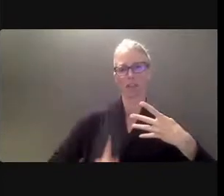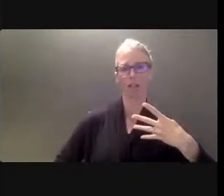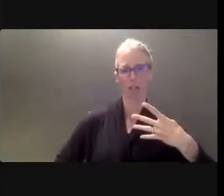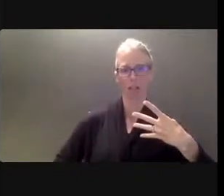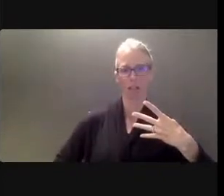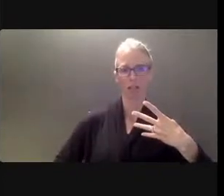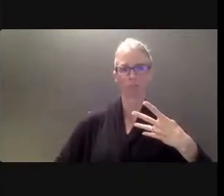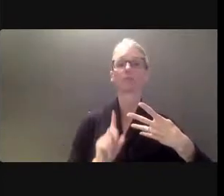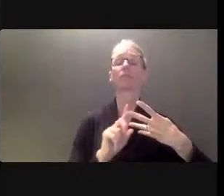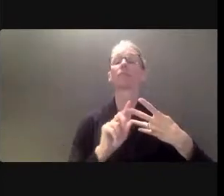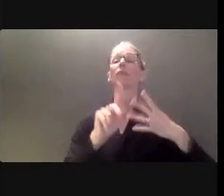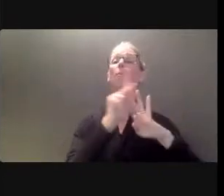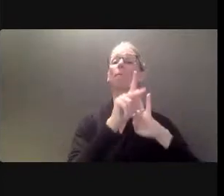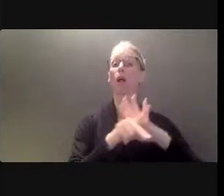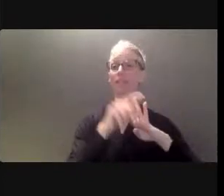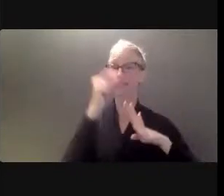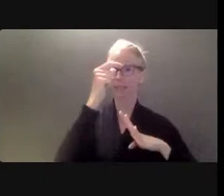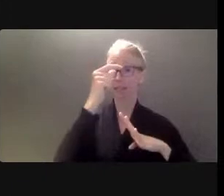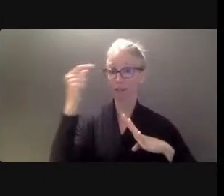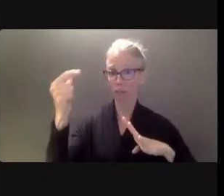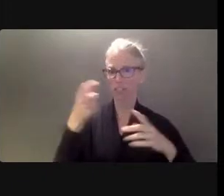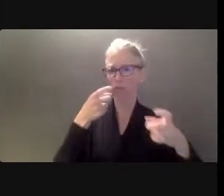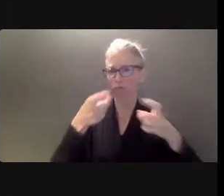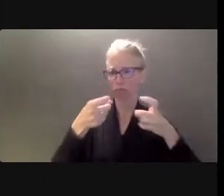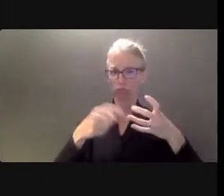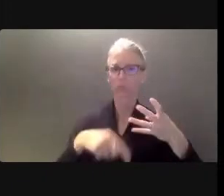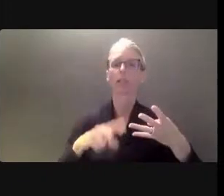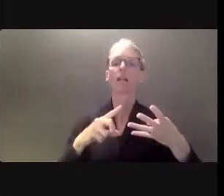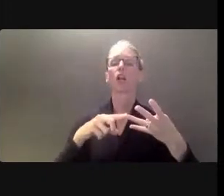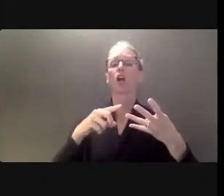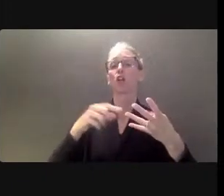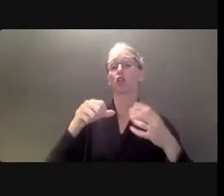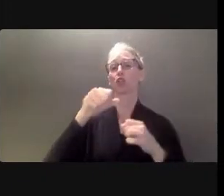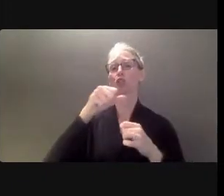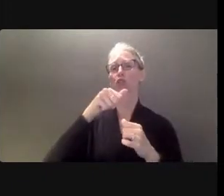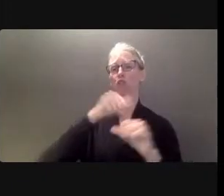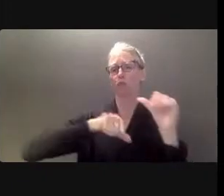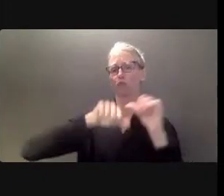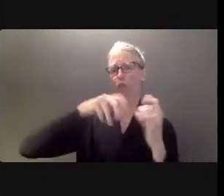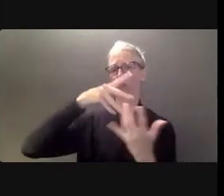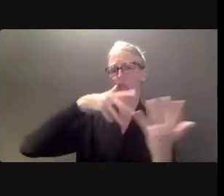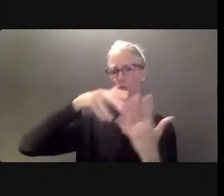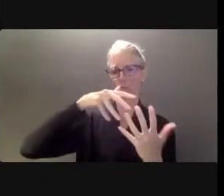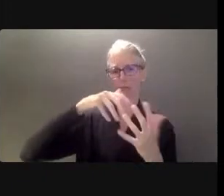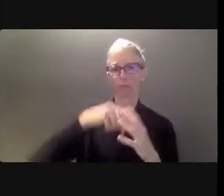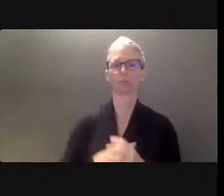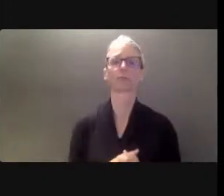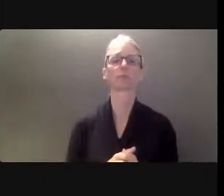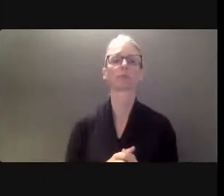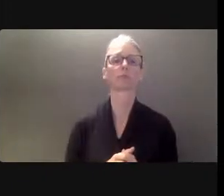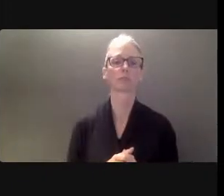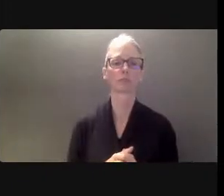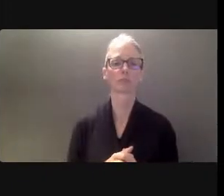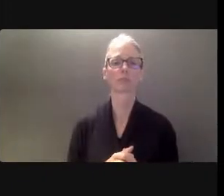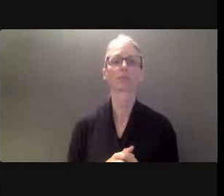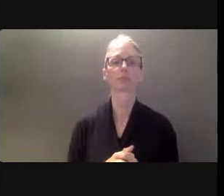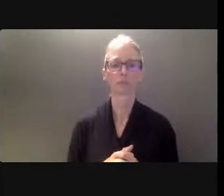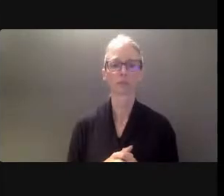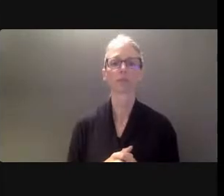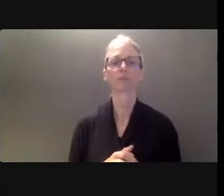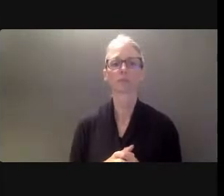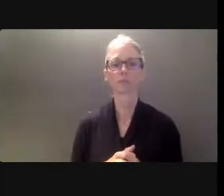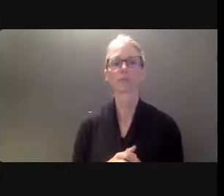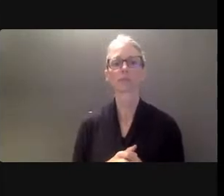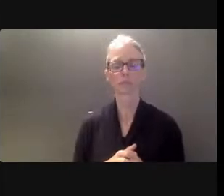policy governance, and social barriers. To summarize, in this review, some areas that require action